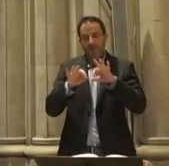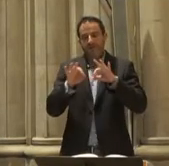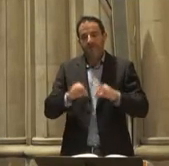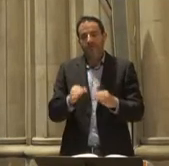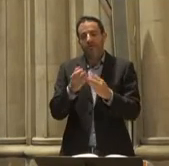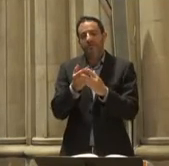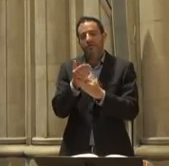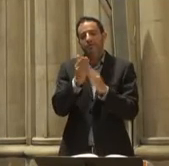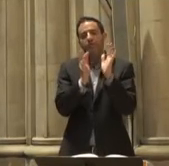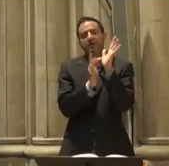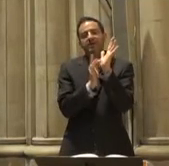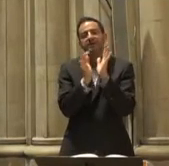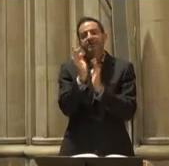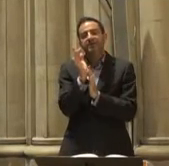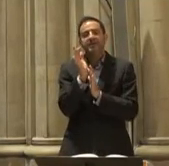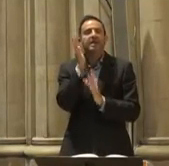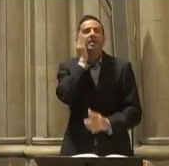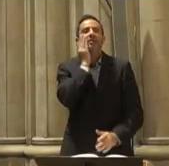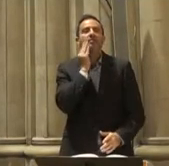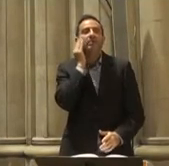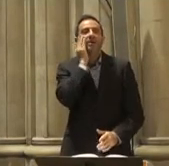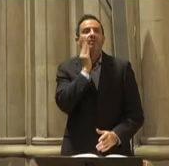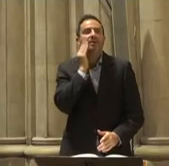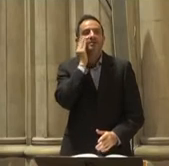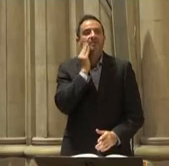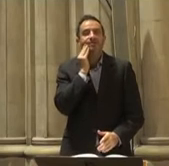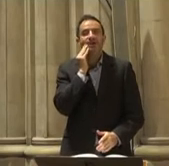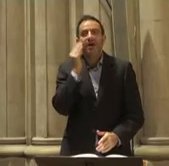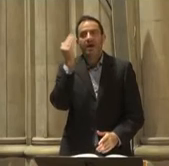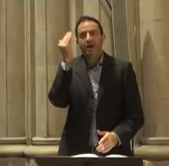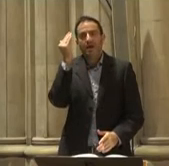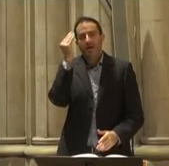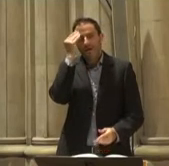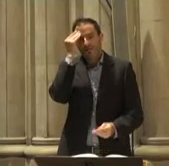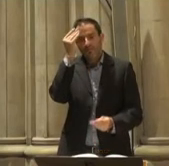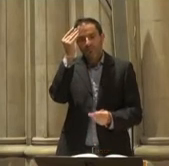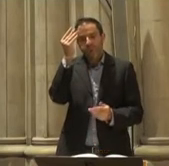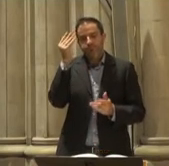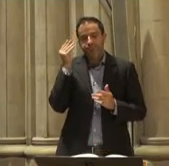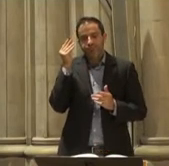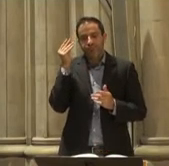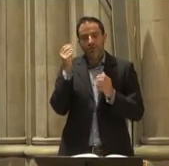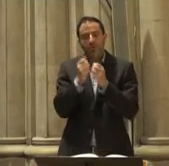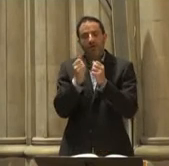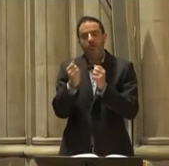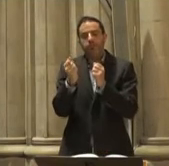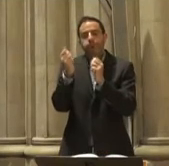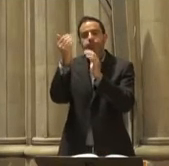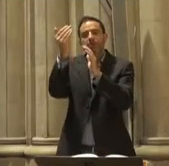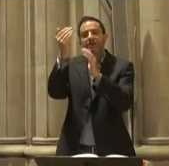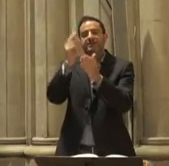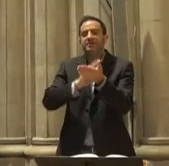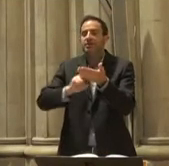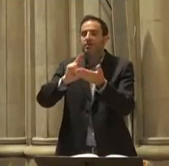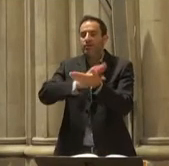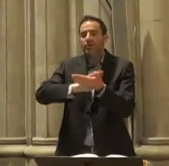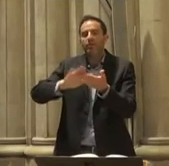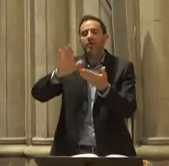Jesus, experienced and known to us in that undeniable presence of the Holy